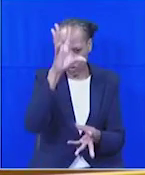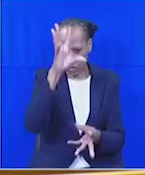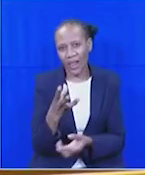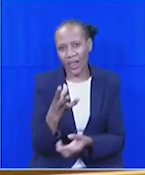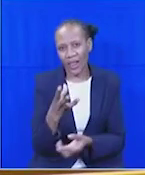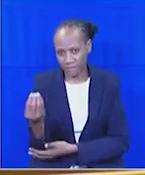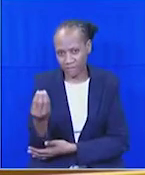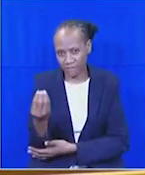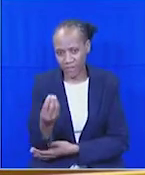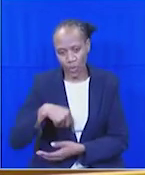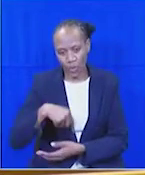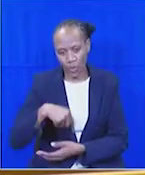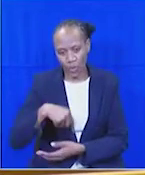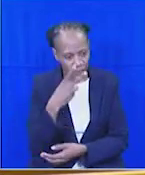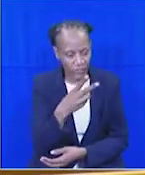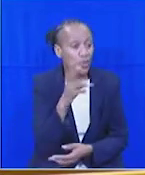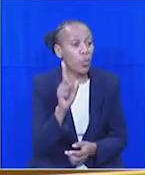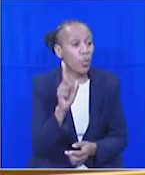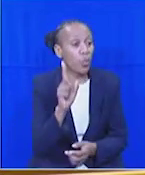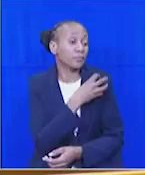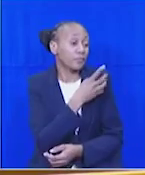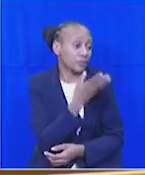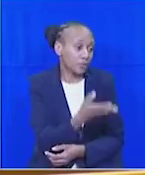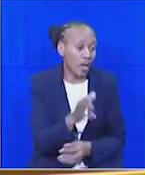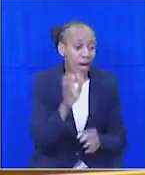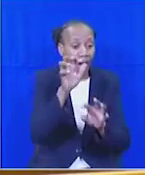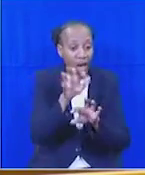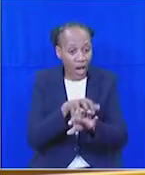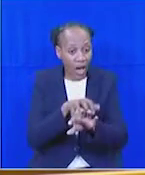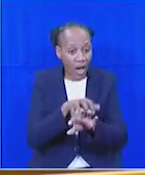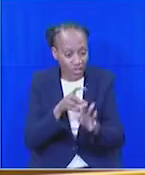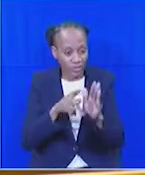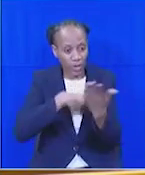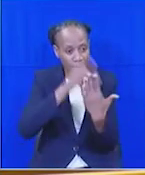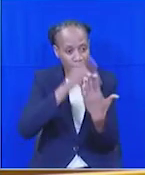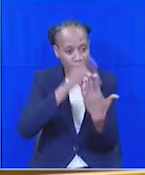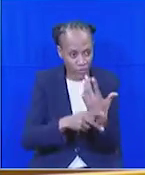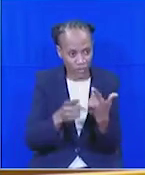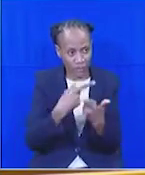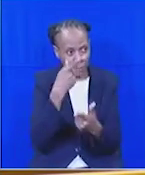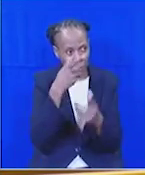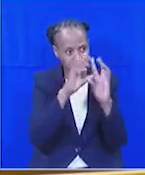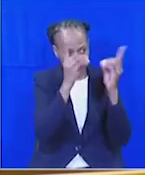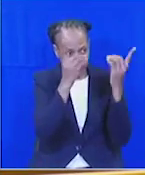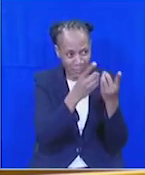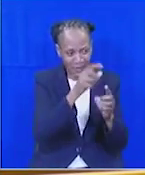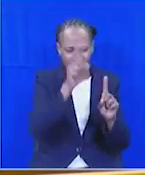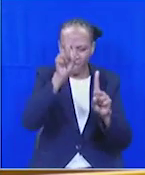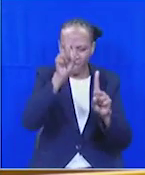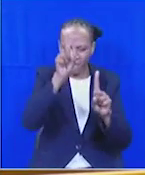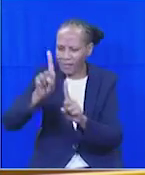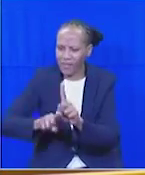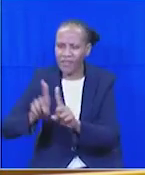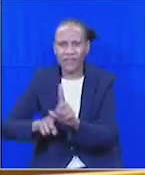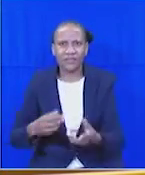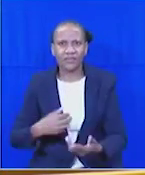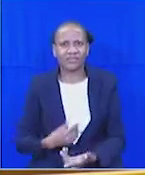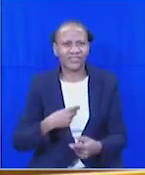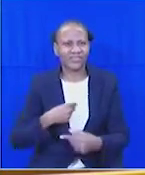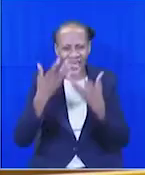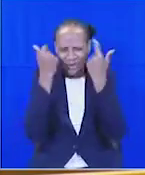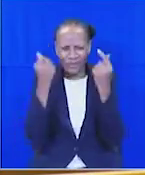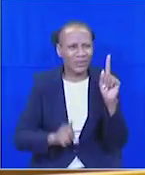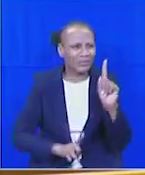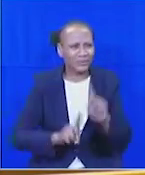own observations, Minister, aquaculture projects under this department are dismal failure. I don't know what successes